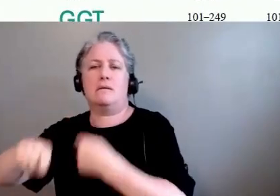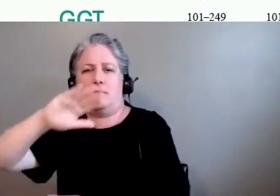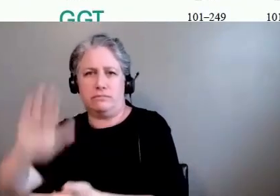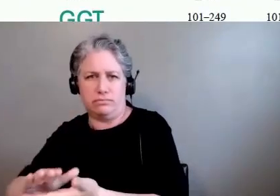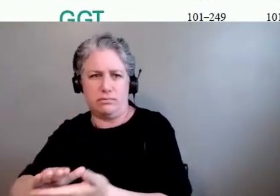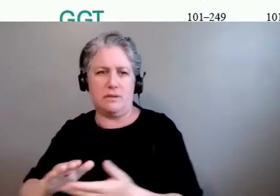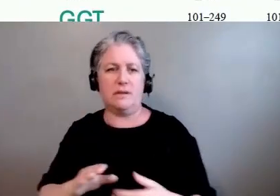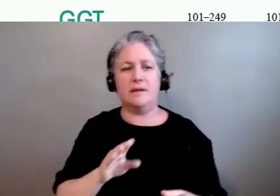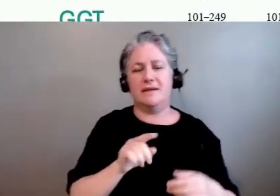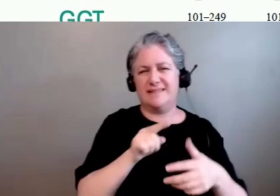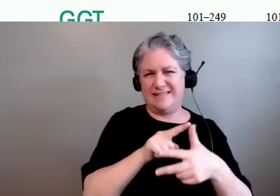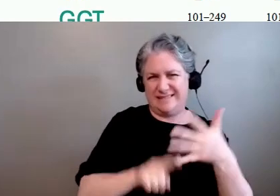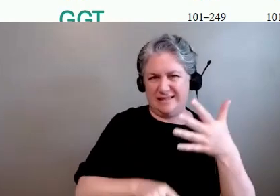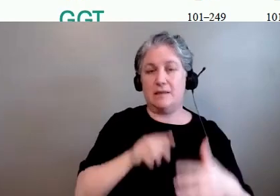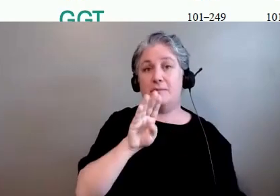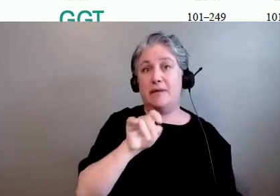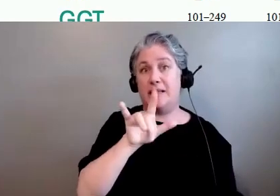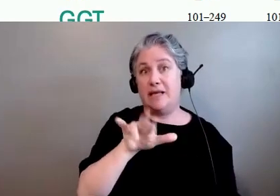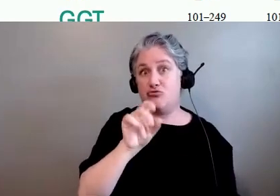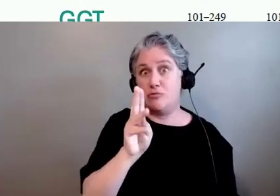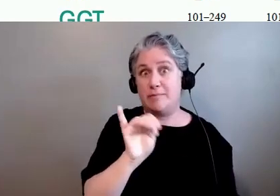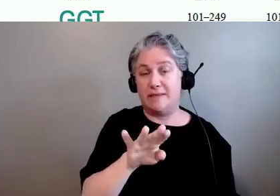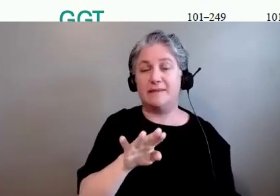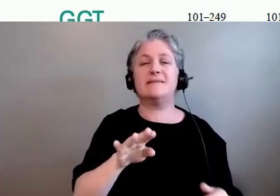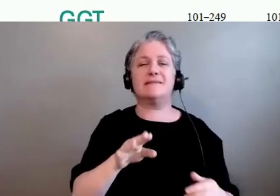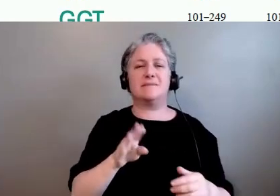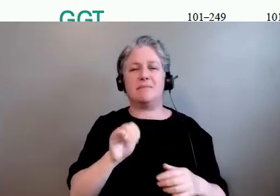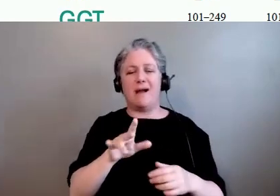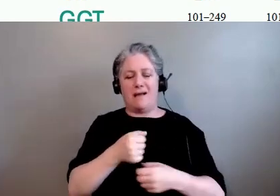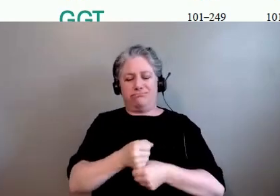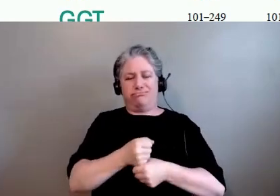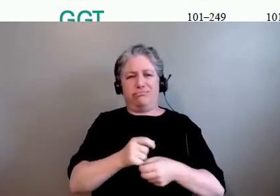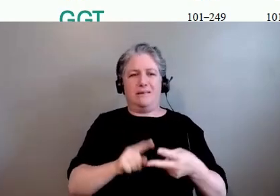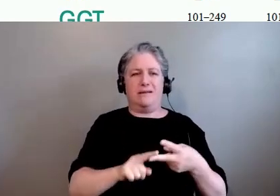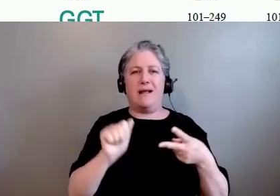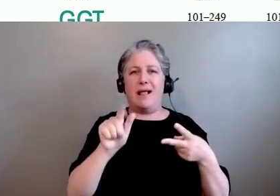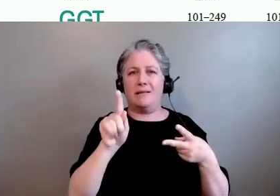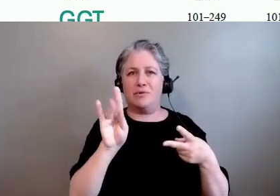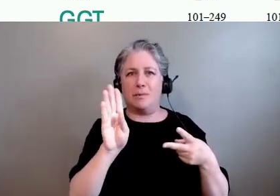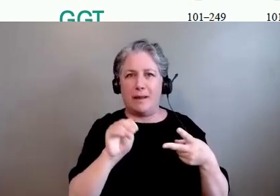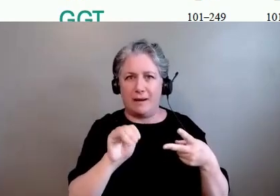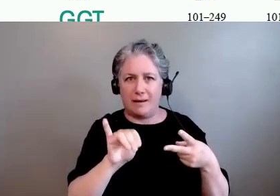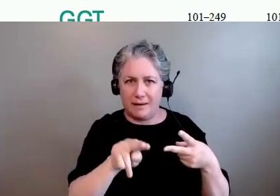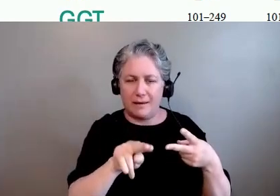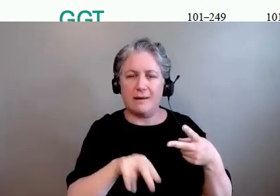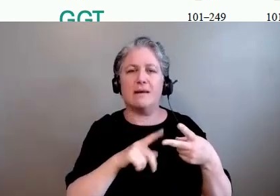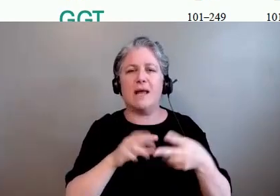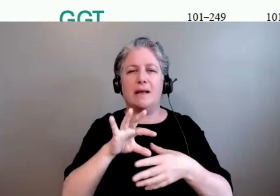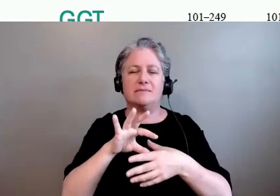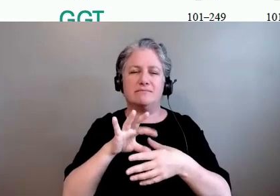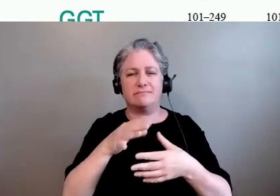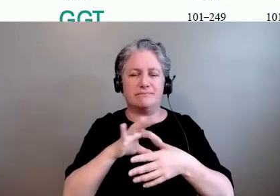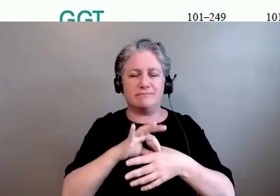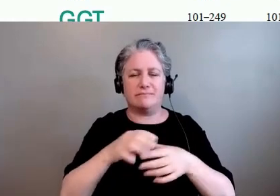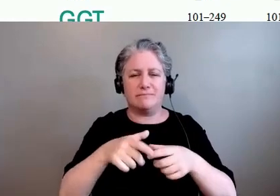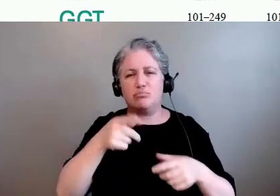index. Bilirubin, which is a substance that's excreted through the bile ducts. Albumin, which is a protein level in the blood, and that's made